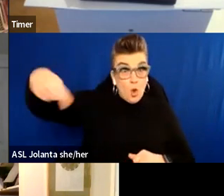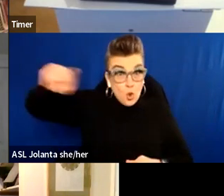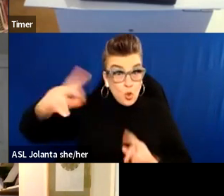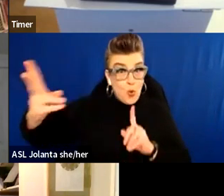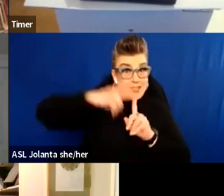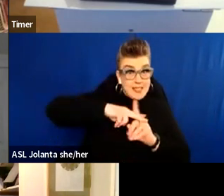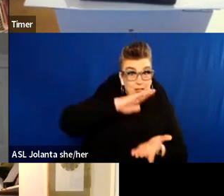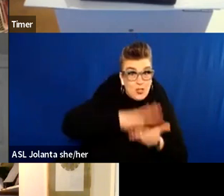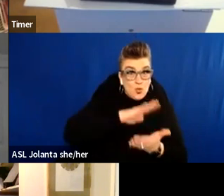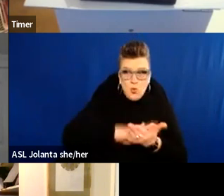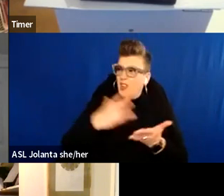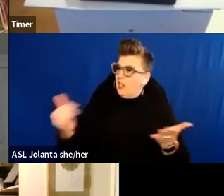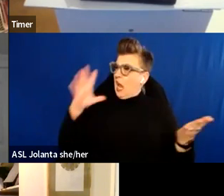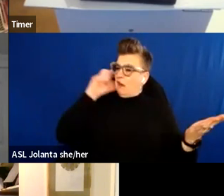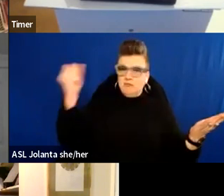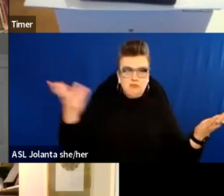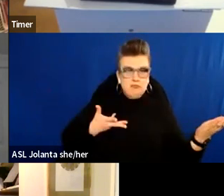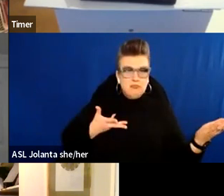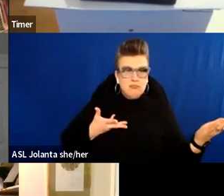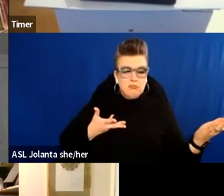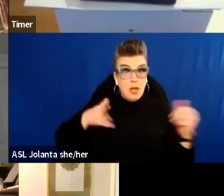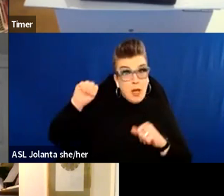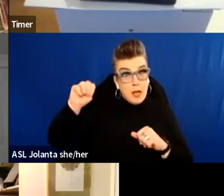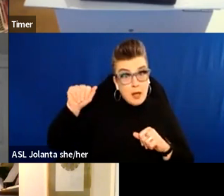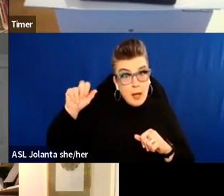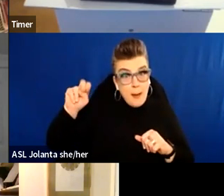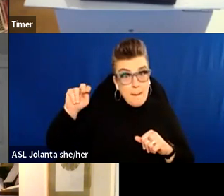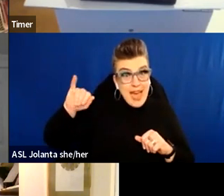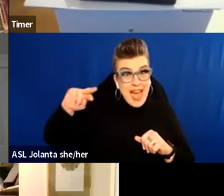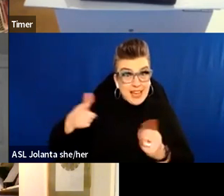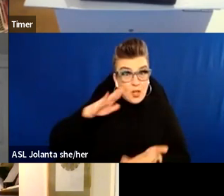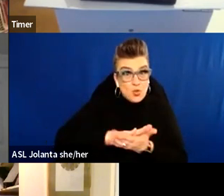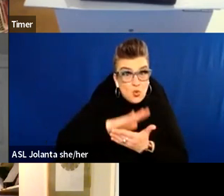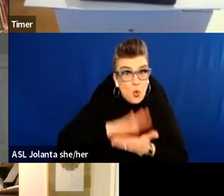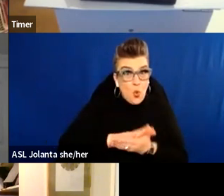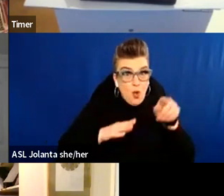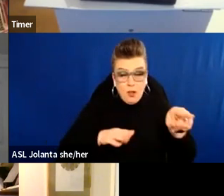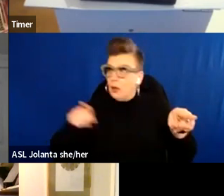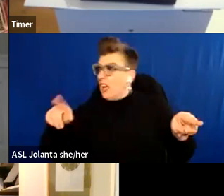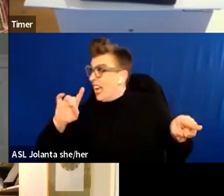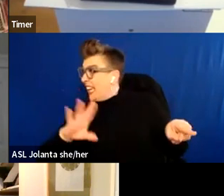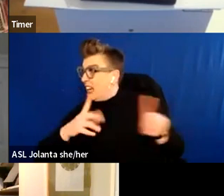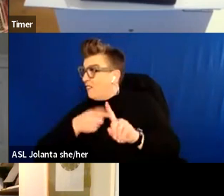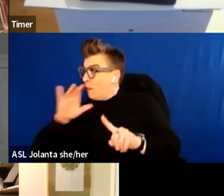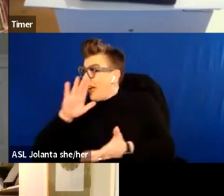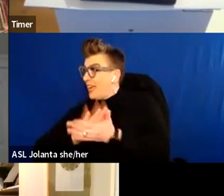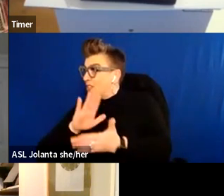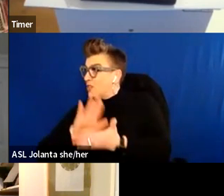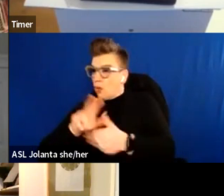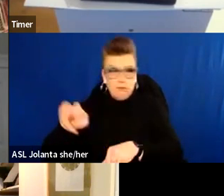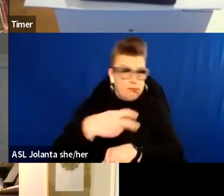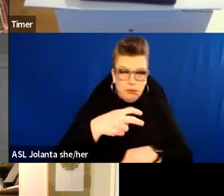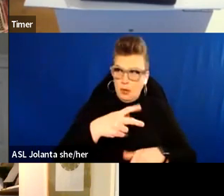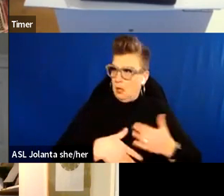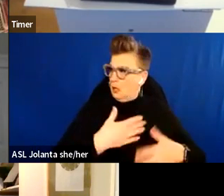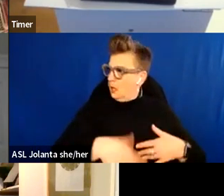used against him at the manning there are kids who have been kicked out of other bps schools only to find a fit at the manning